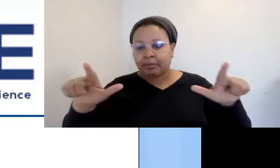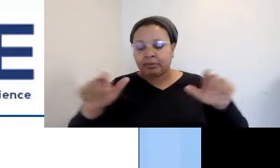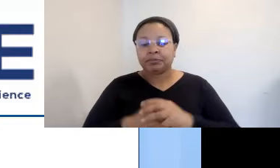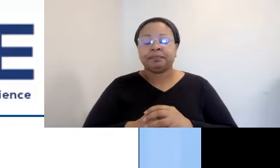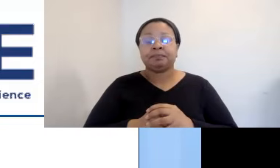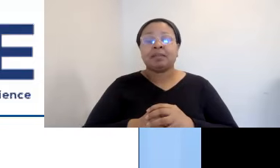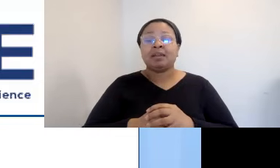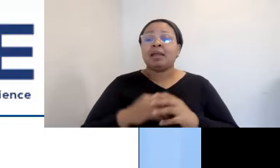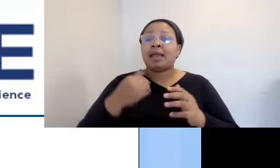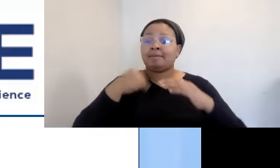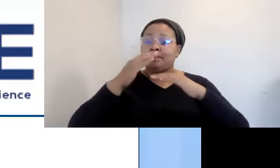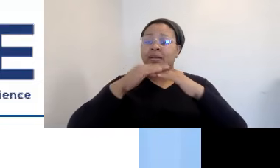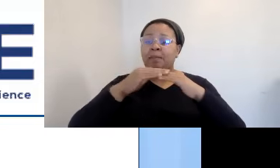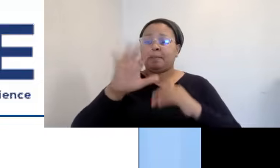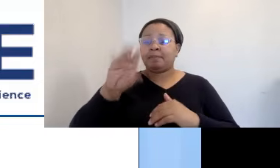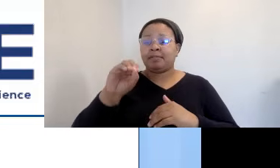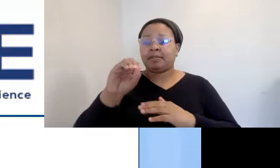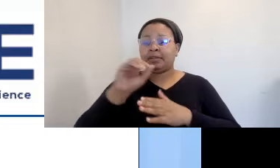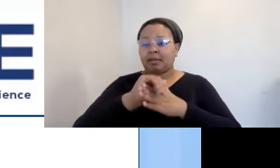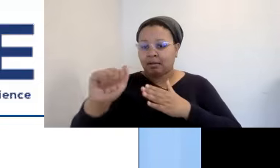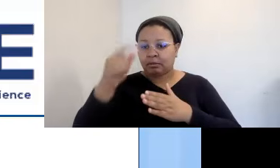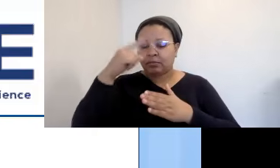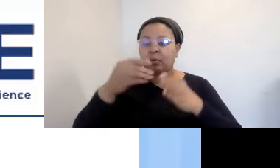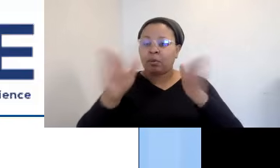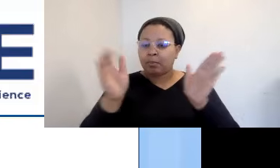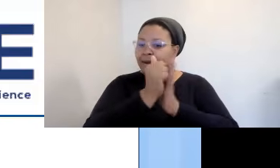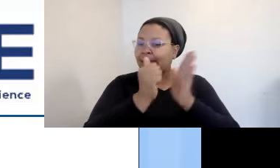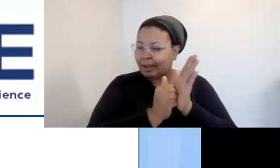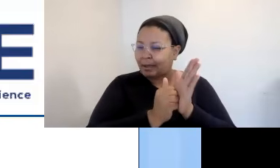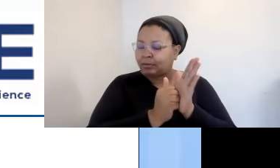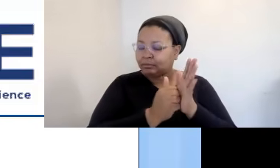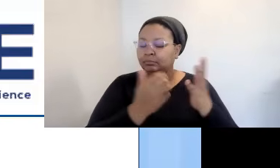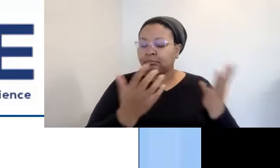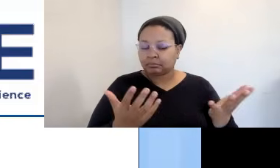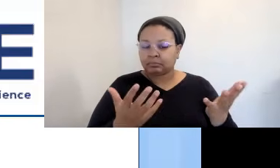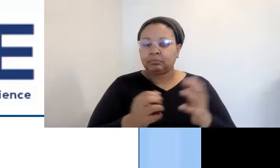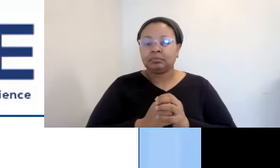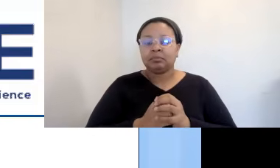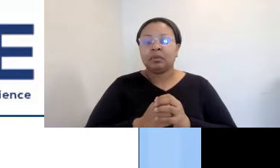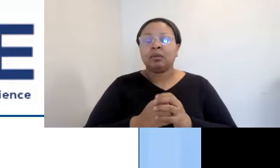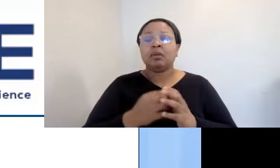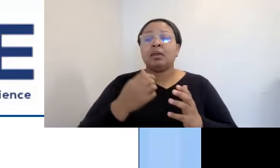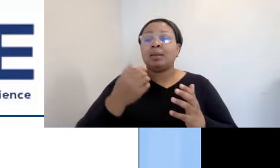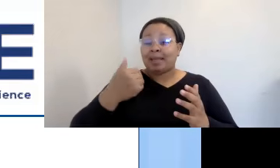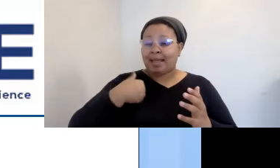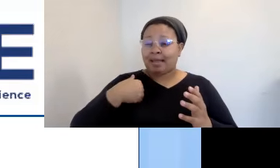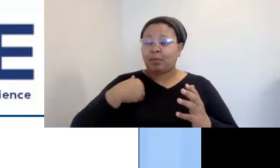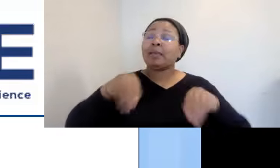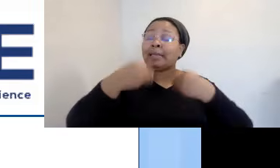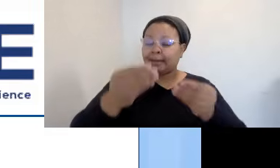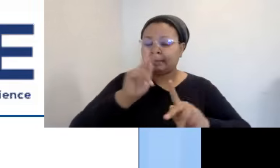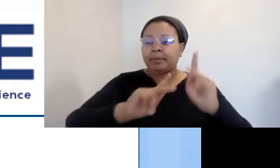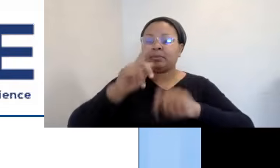like typically any account you open, you have to open up the account with some money. We do give people time to make